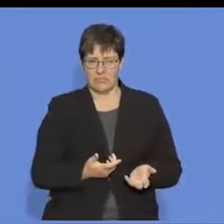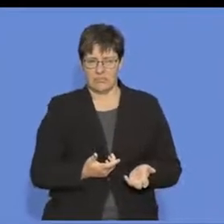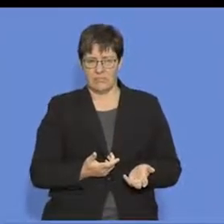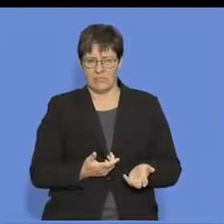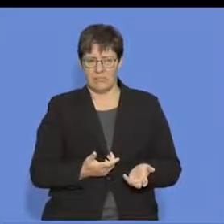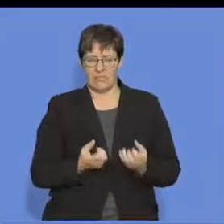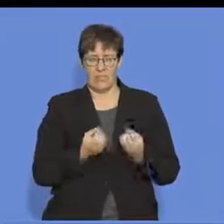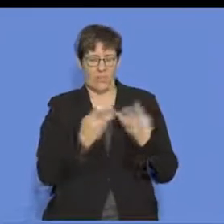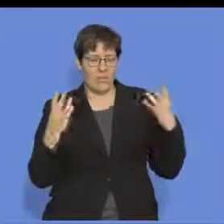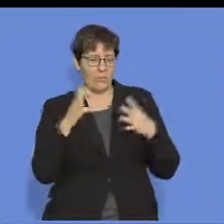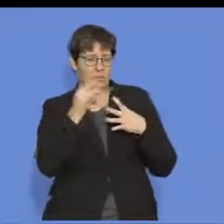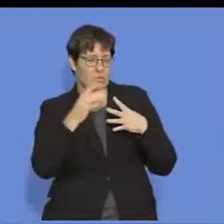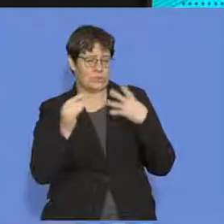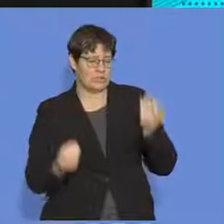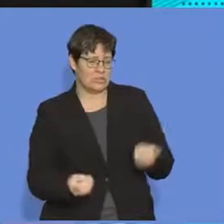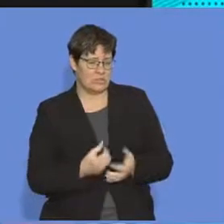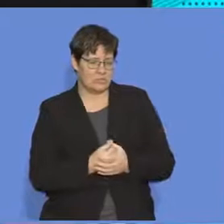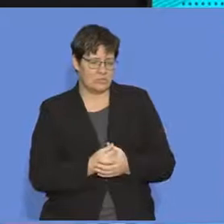How many choices are there?